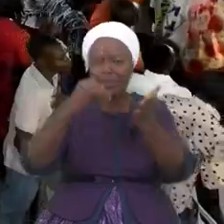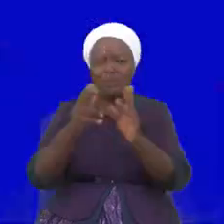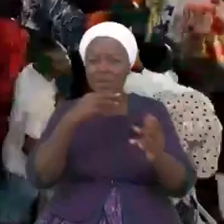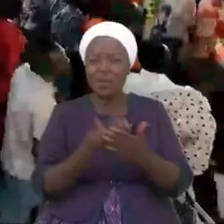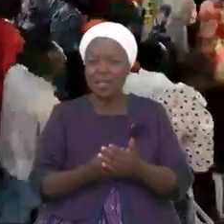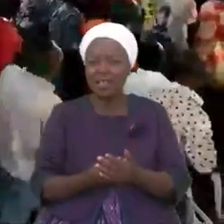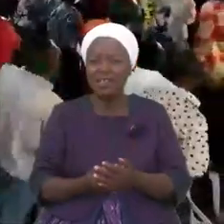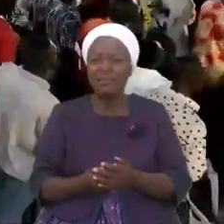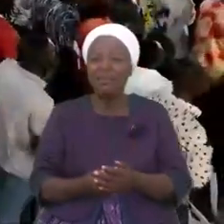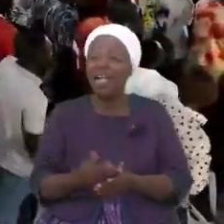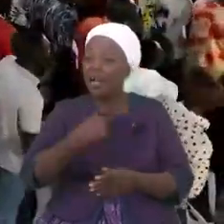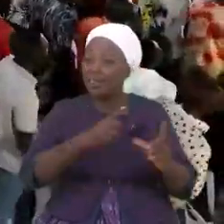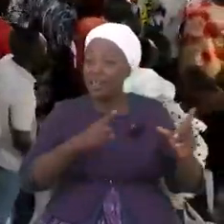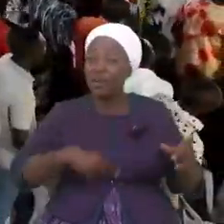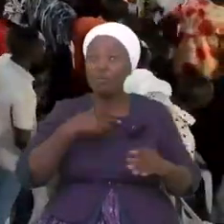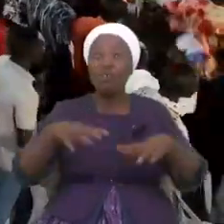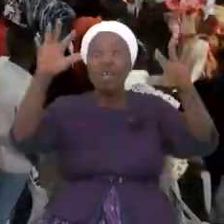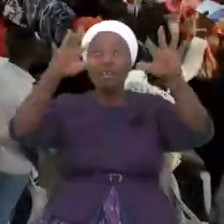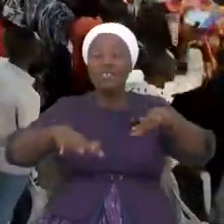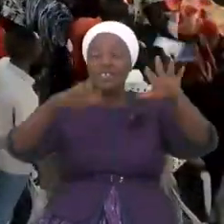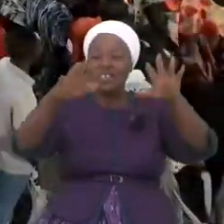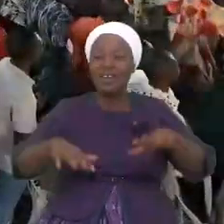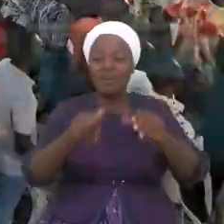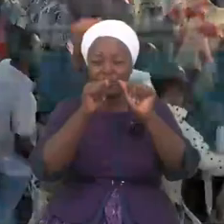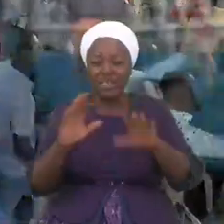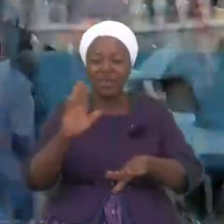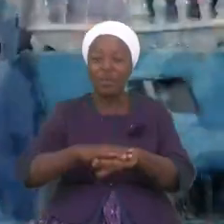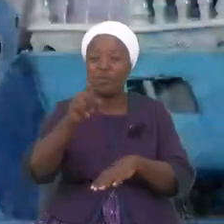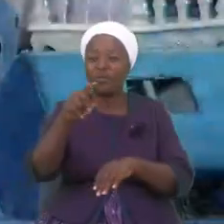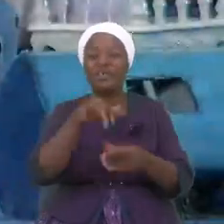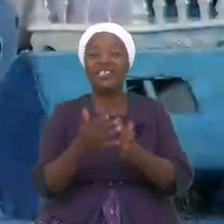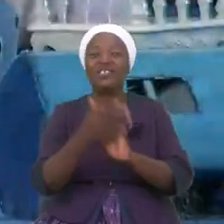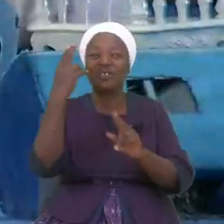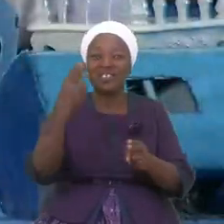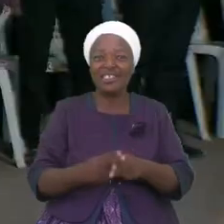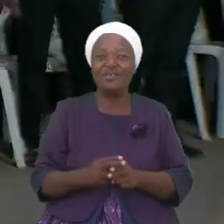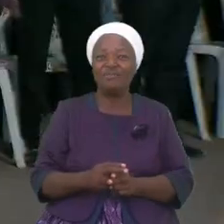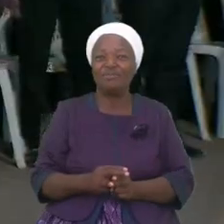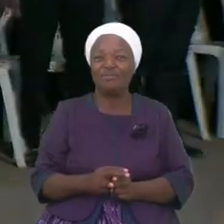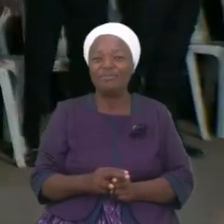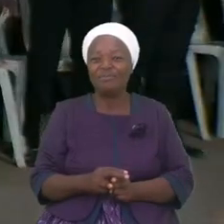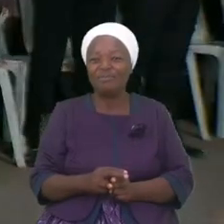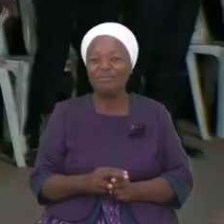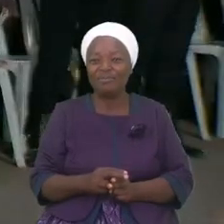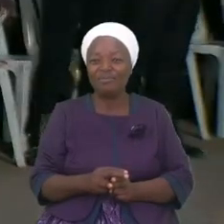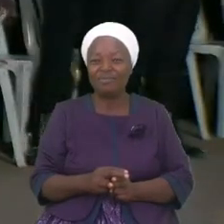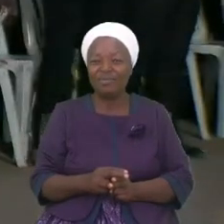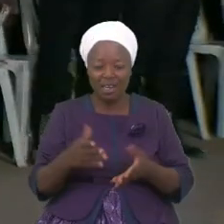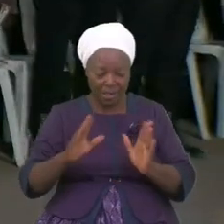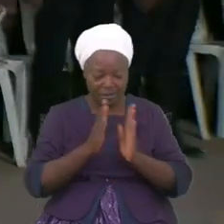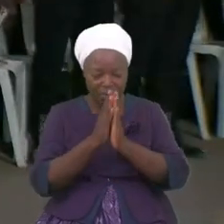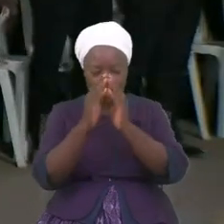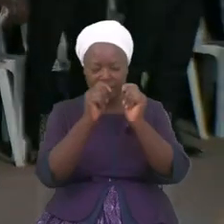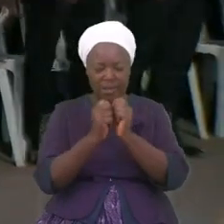And the Lord will shower blessings upon you in Jesus' name. Let's pray